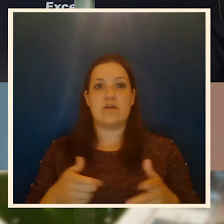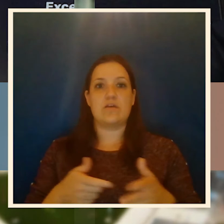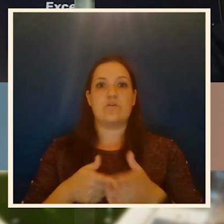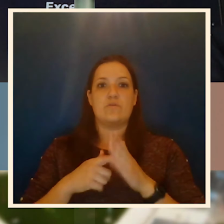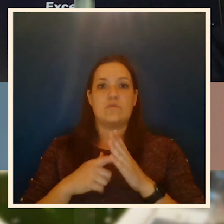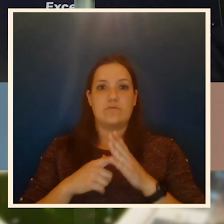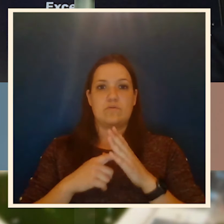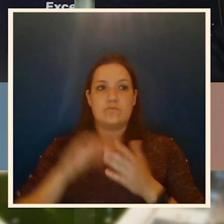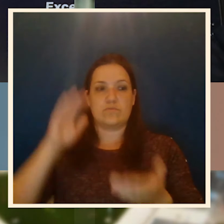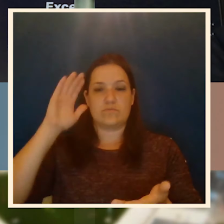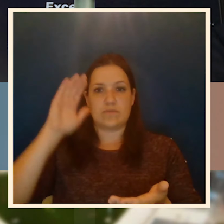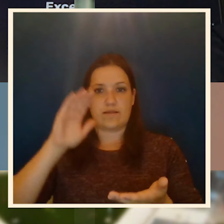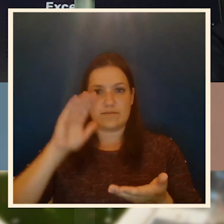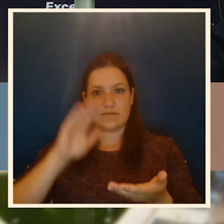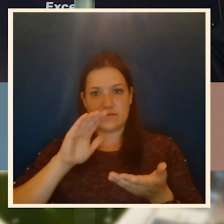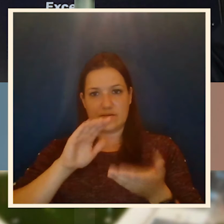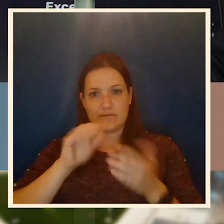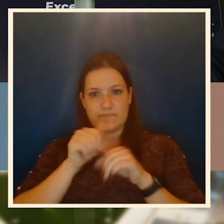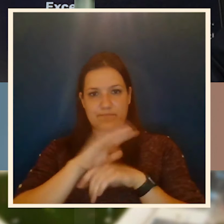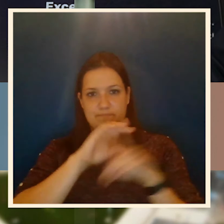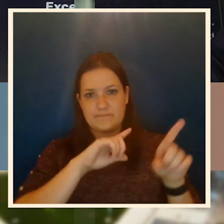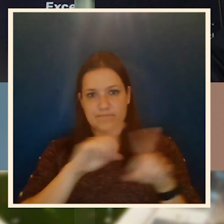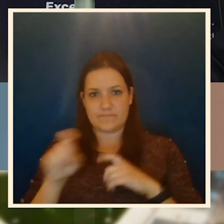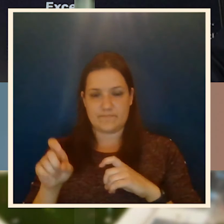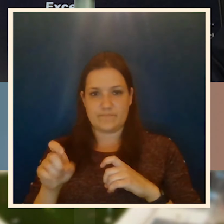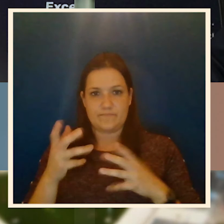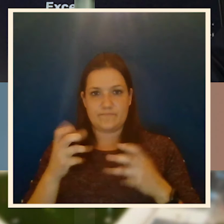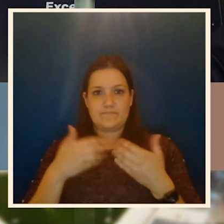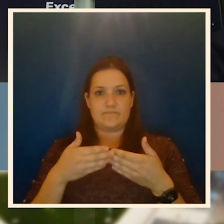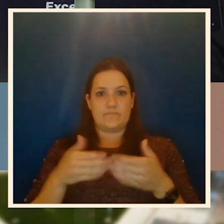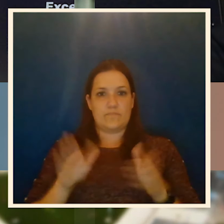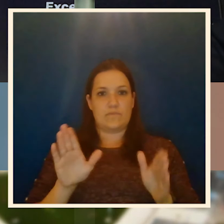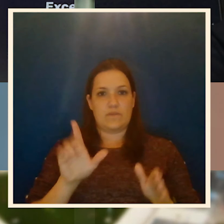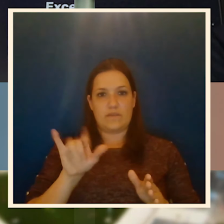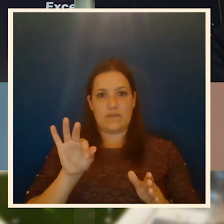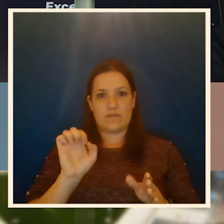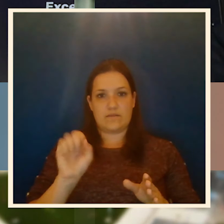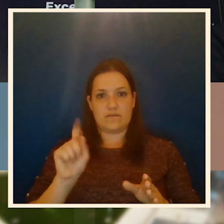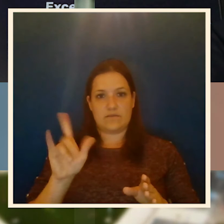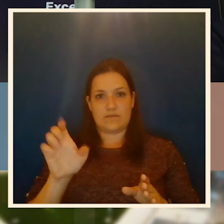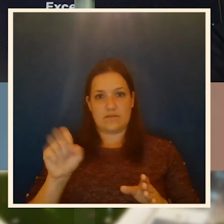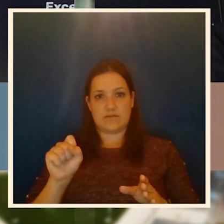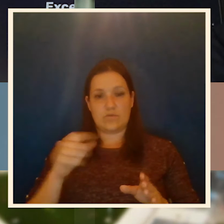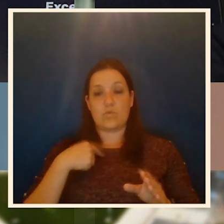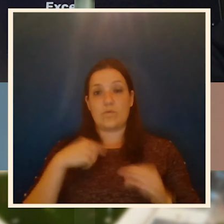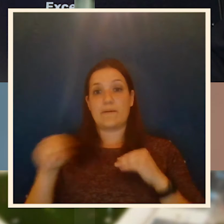falling for COVID testing and our desire to reopen the Lifestyle Center, we